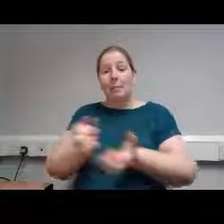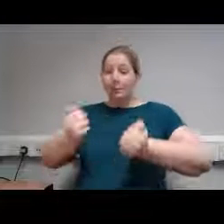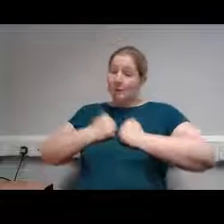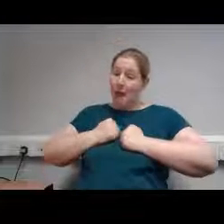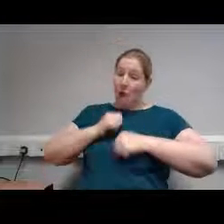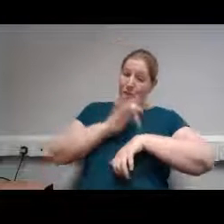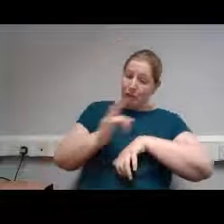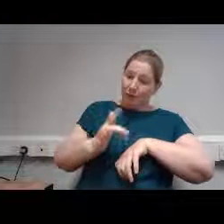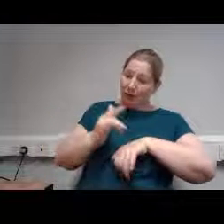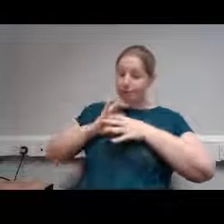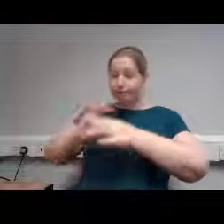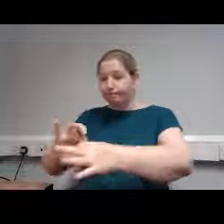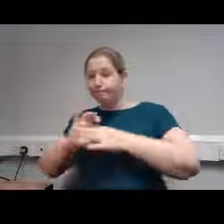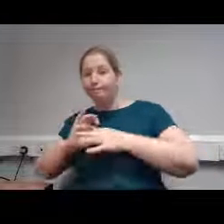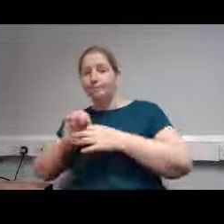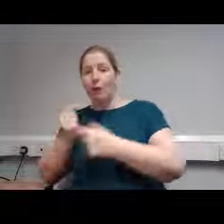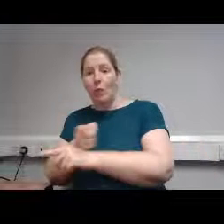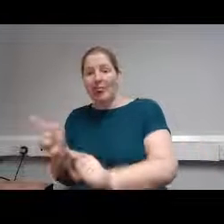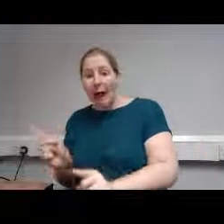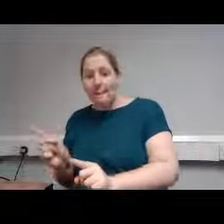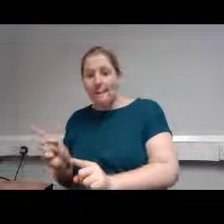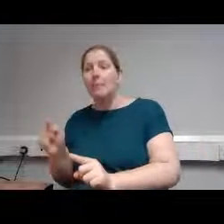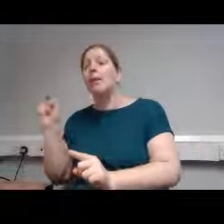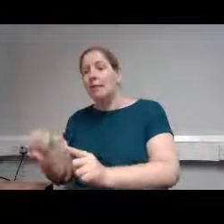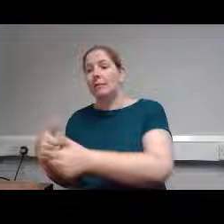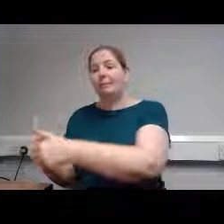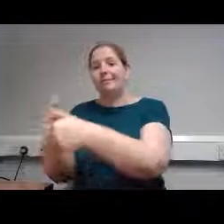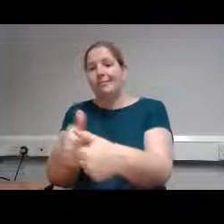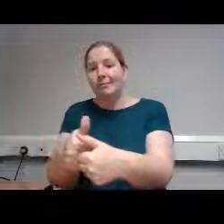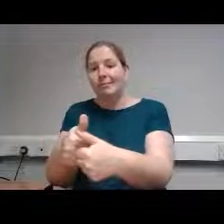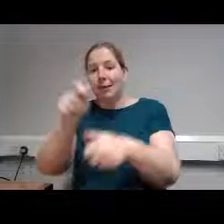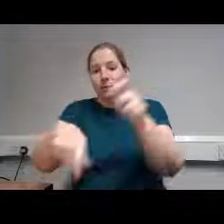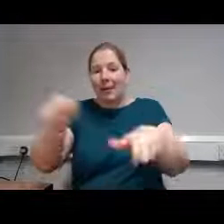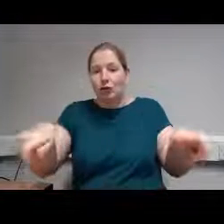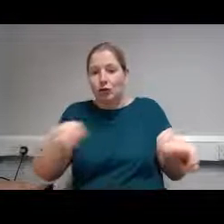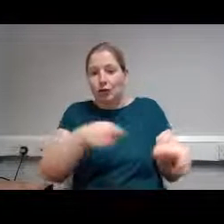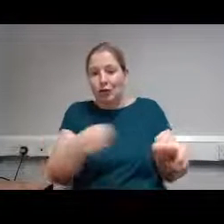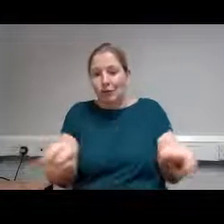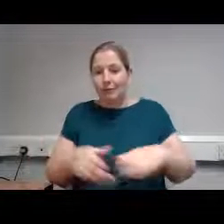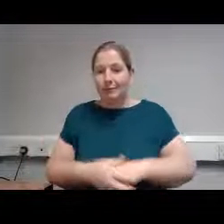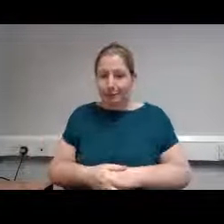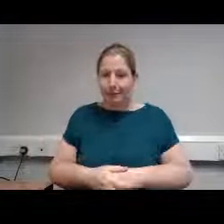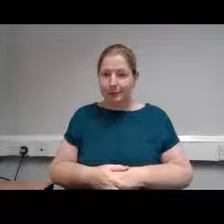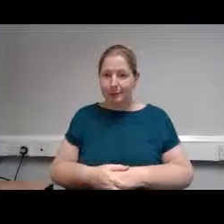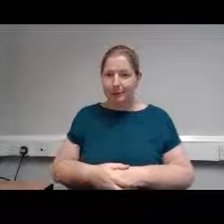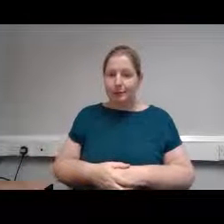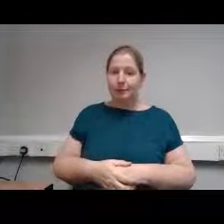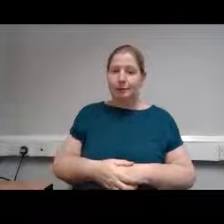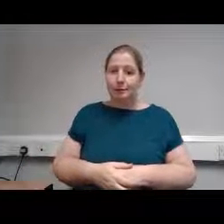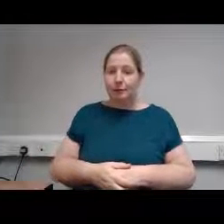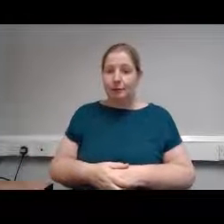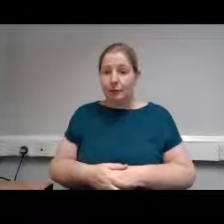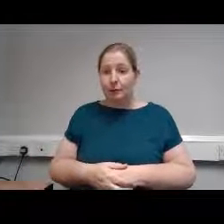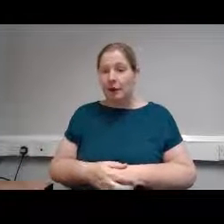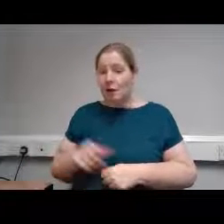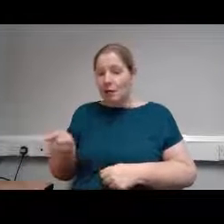GP practice settings, they've got the skill set to be able to help people live well with their pain